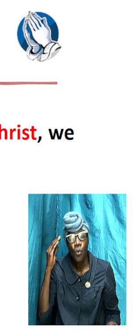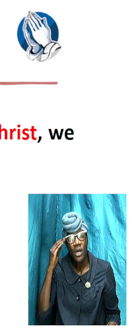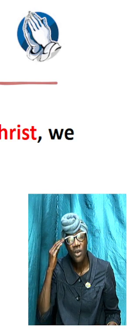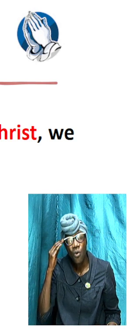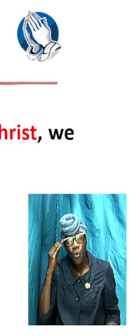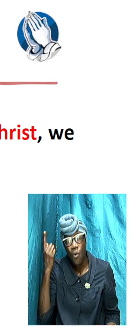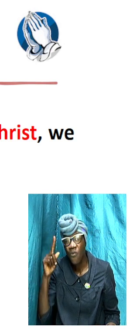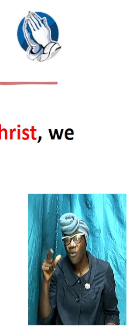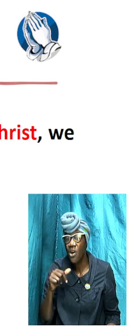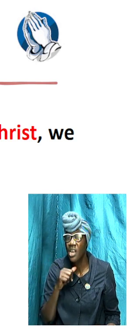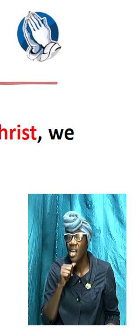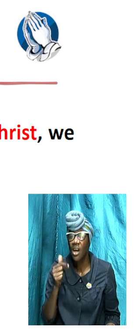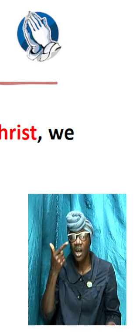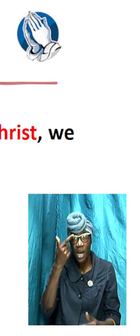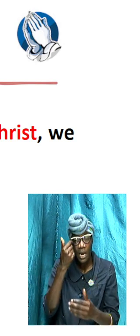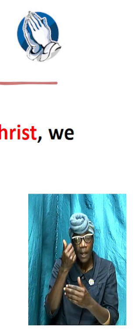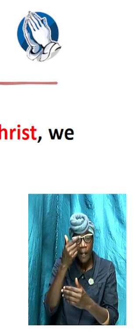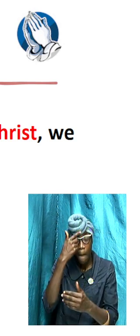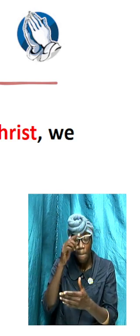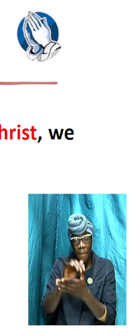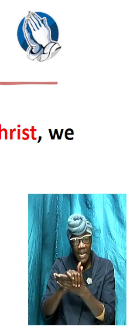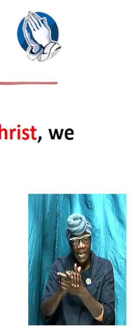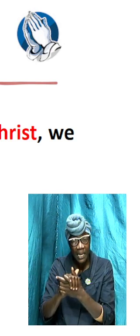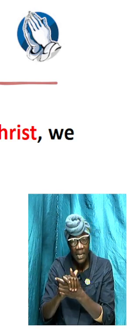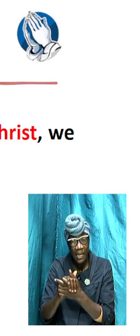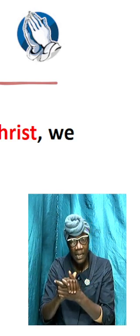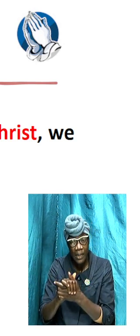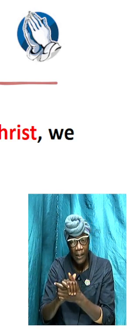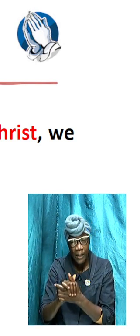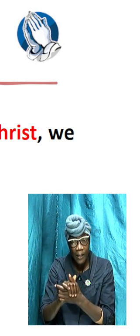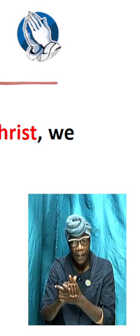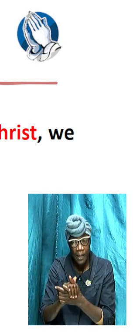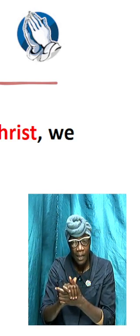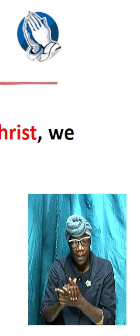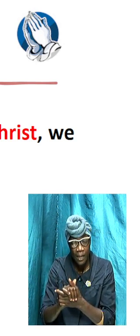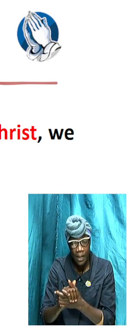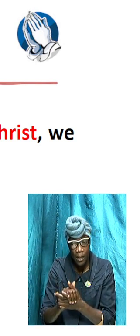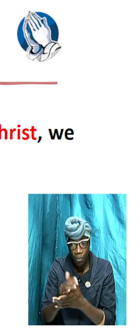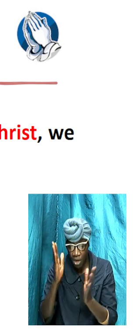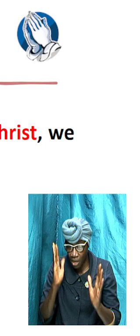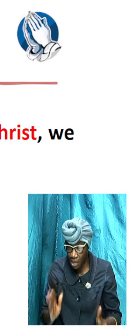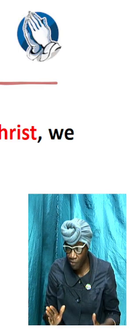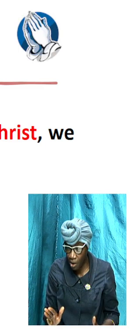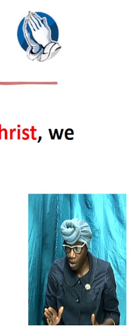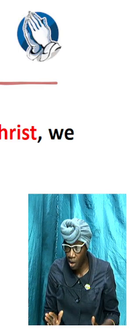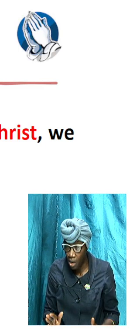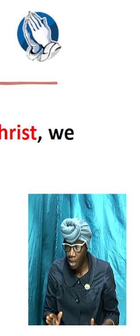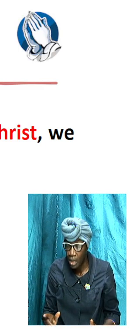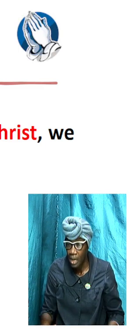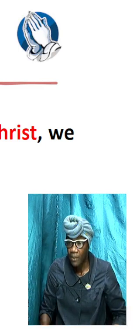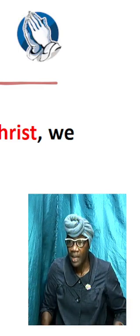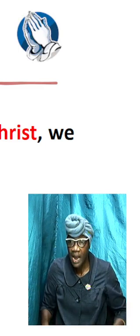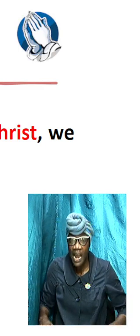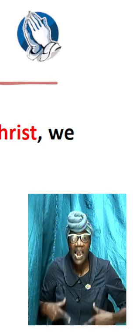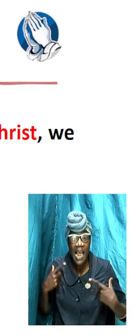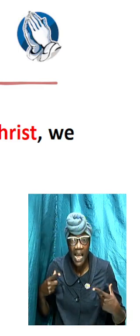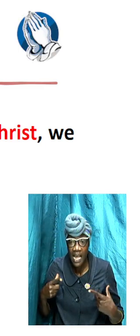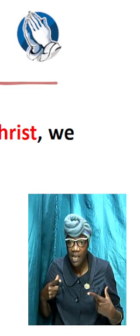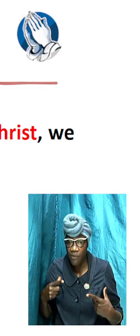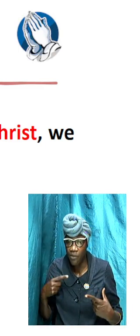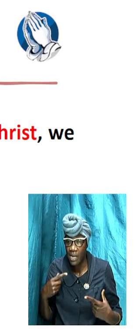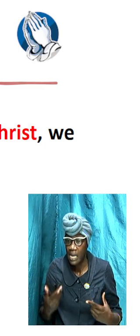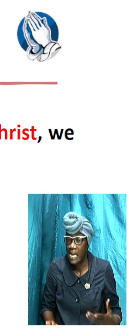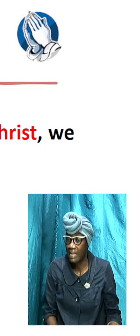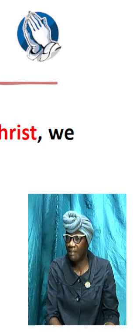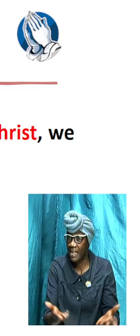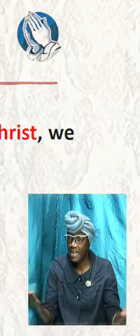here. But for us, if we only get happiness here, amen, if the only happiness you have is when you come to